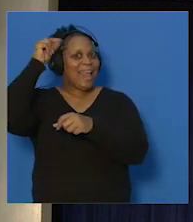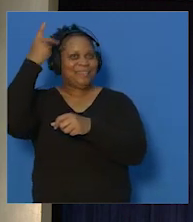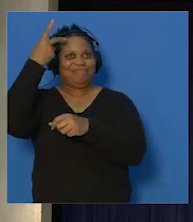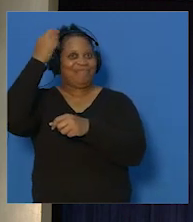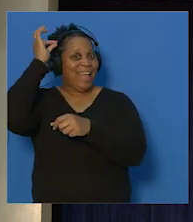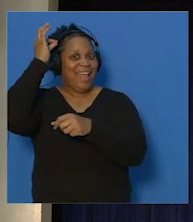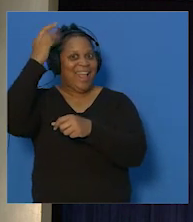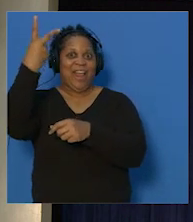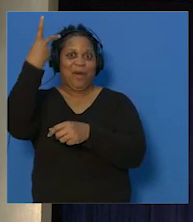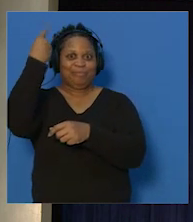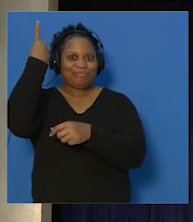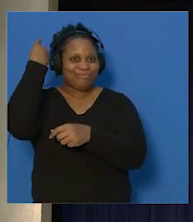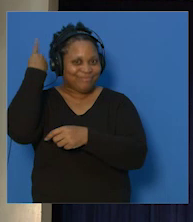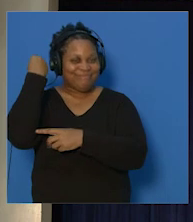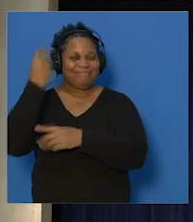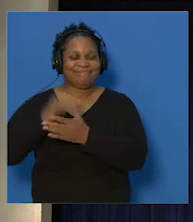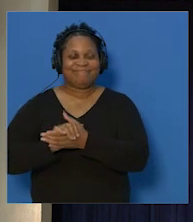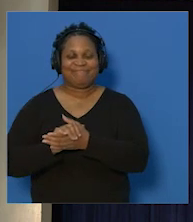Thank you very much.